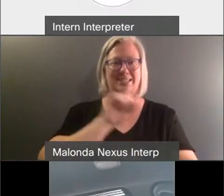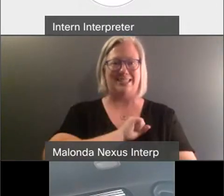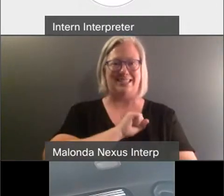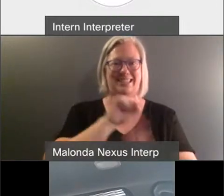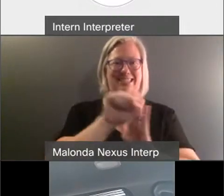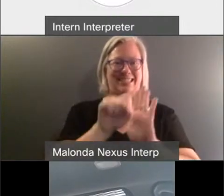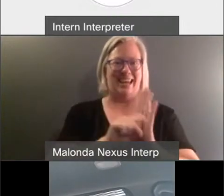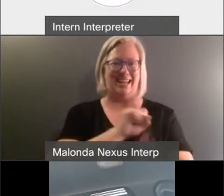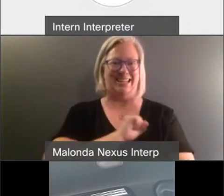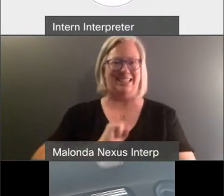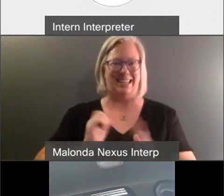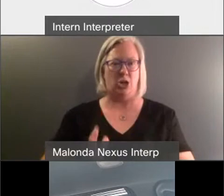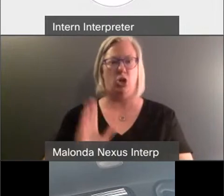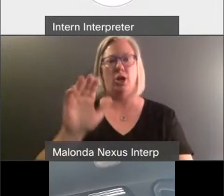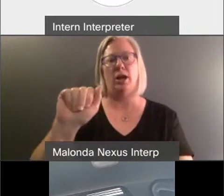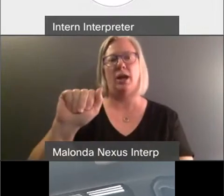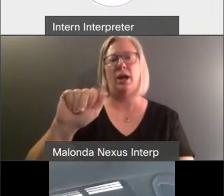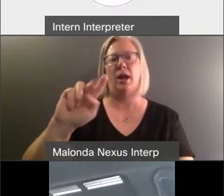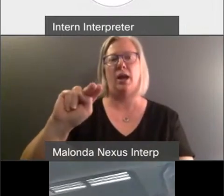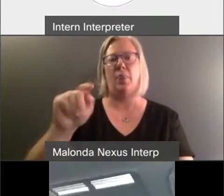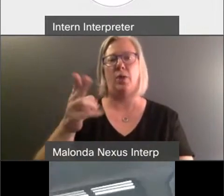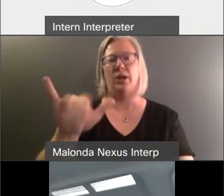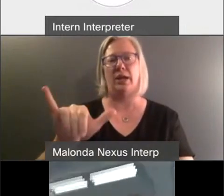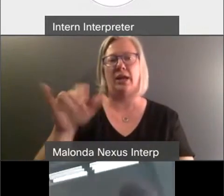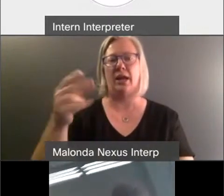Anthony Hensley. Sir.